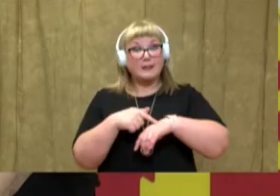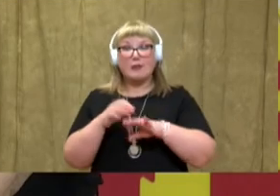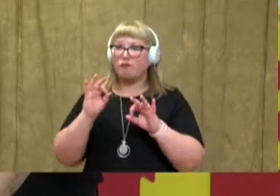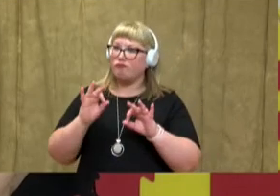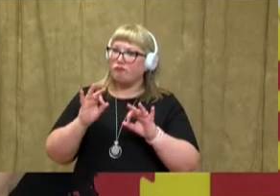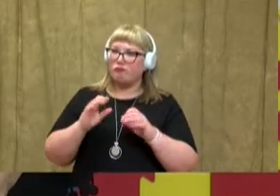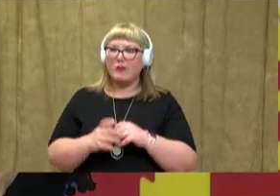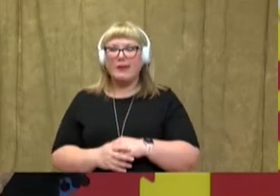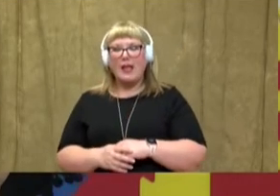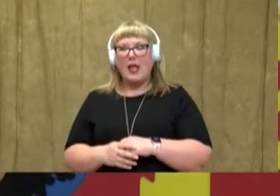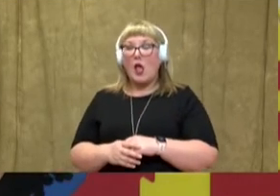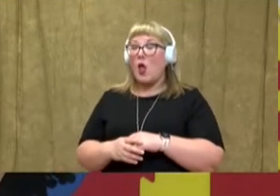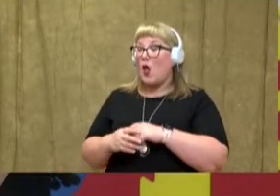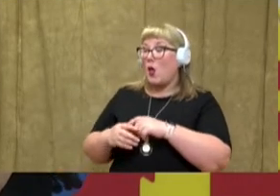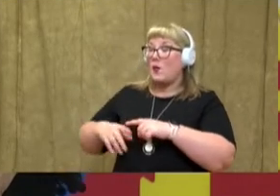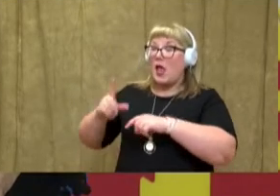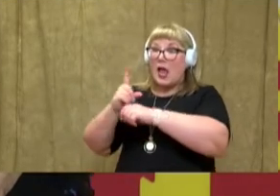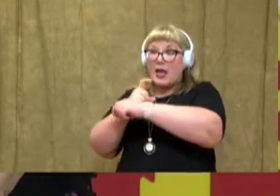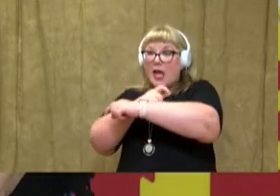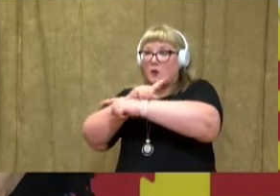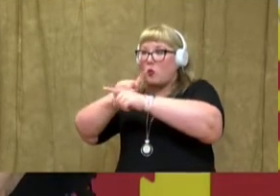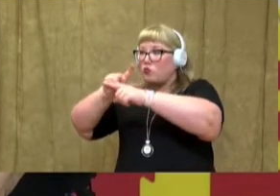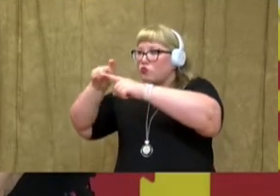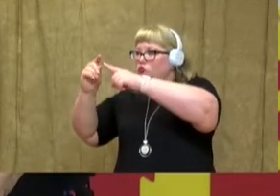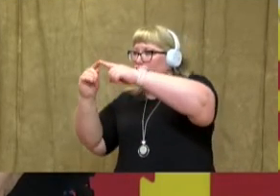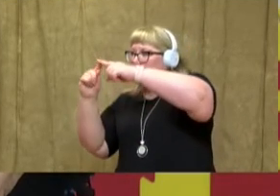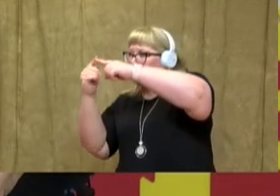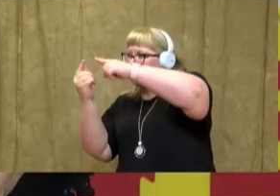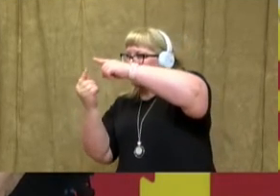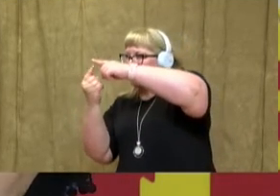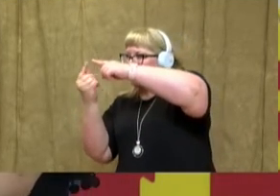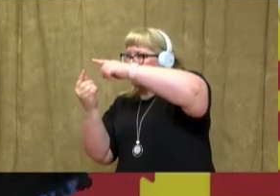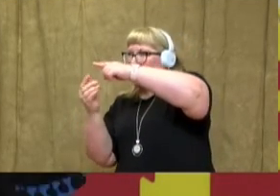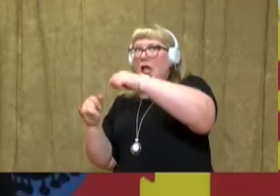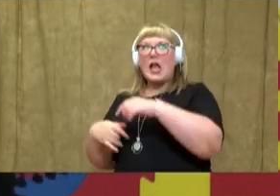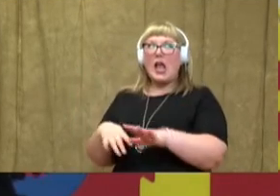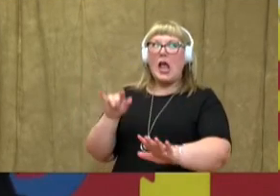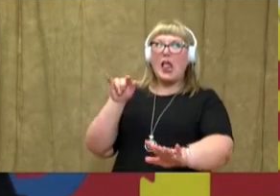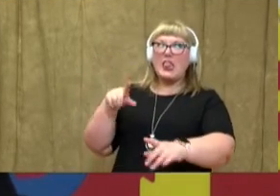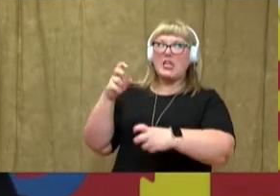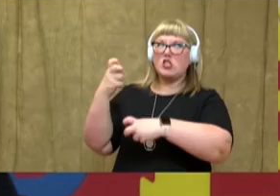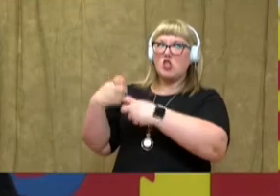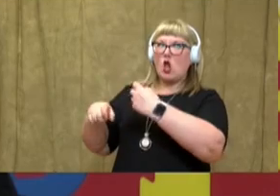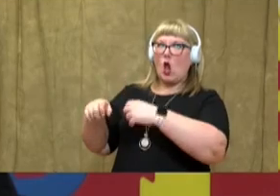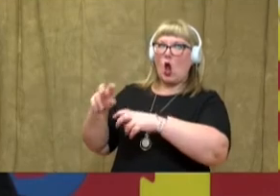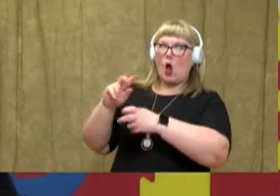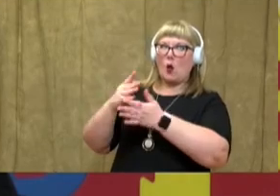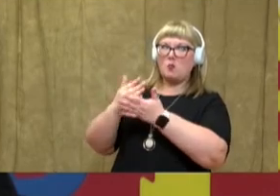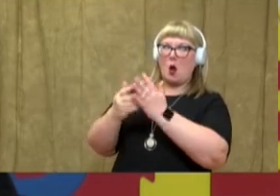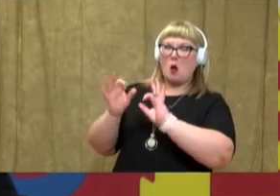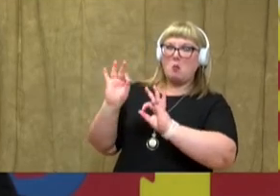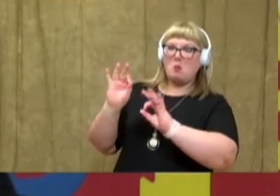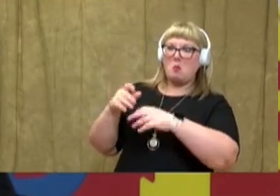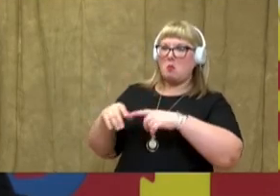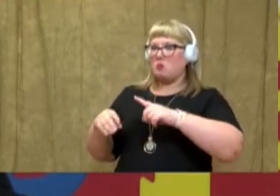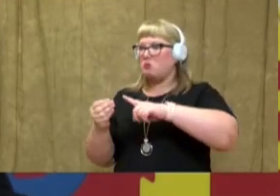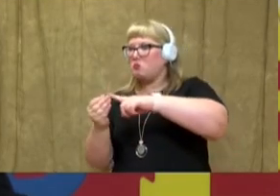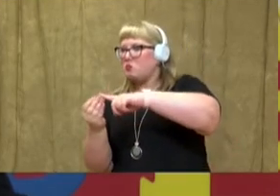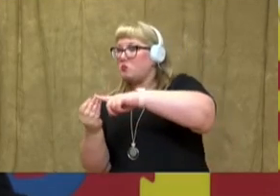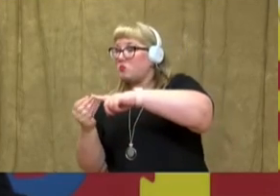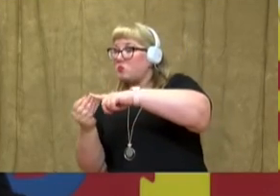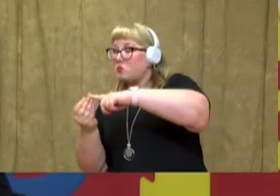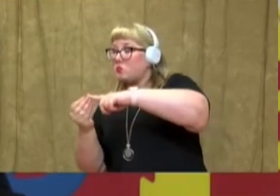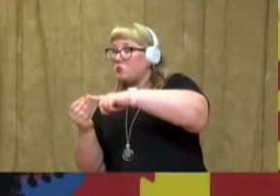the caterpillar started to spin a cocoon. This is the tricky part, she said. See her spinning?